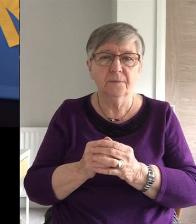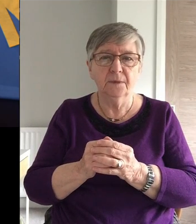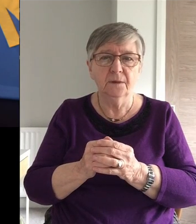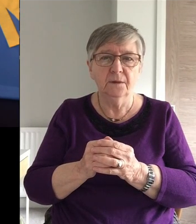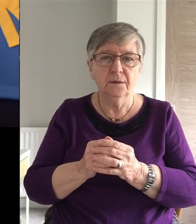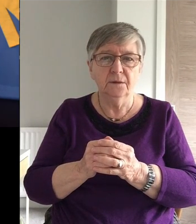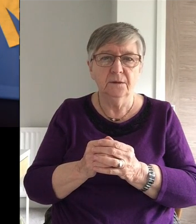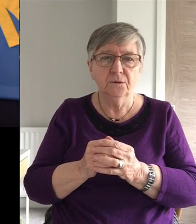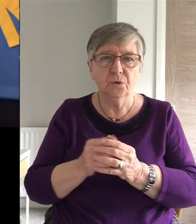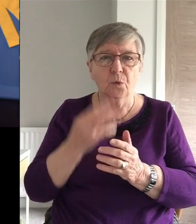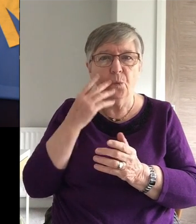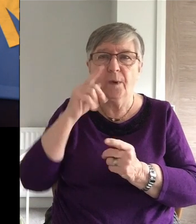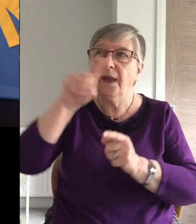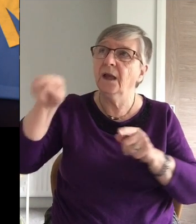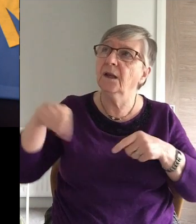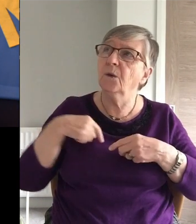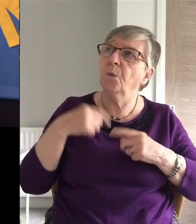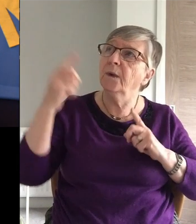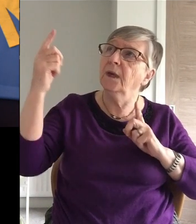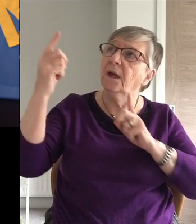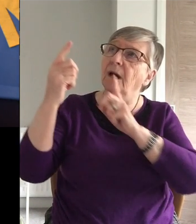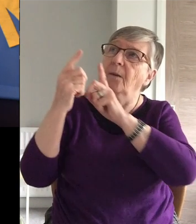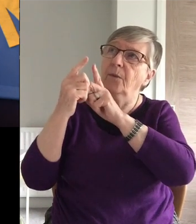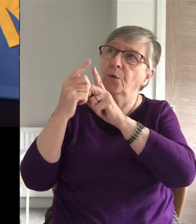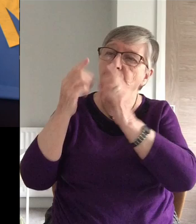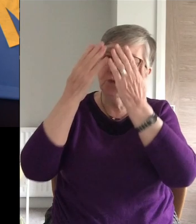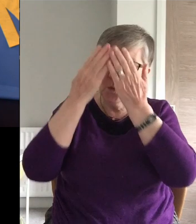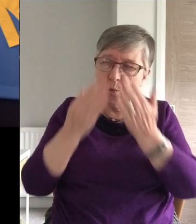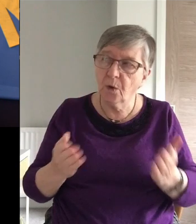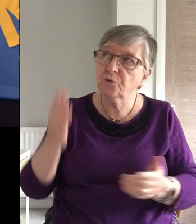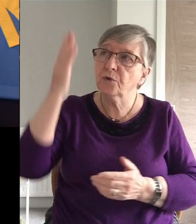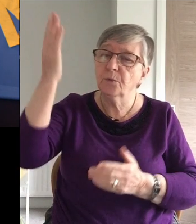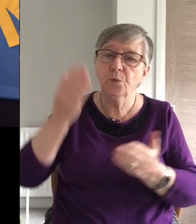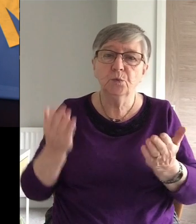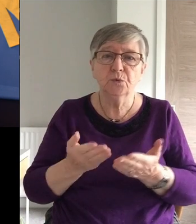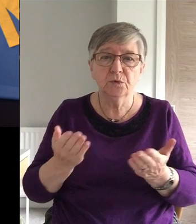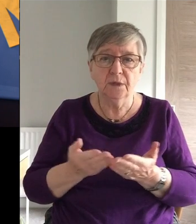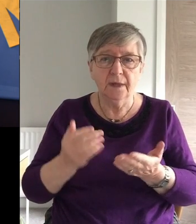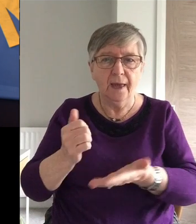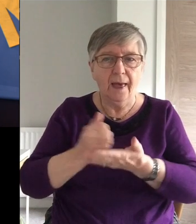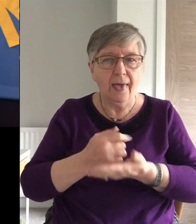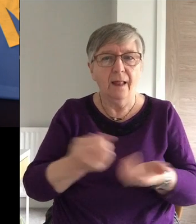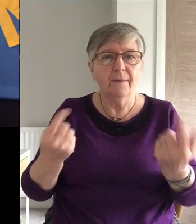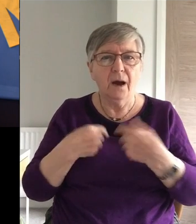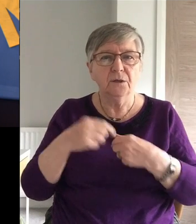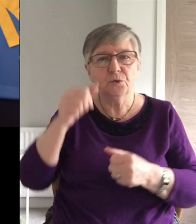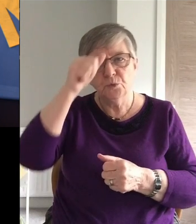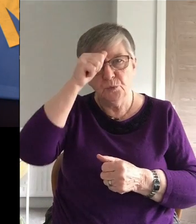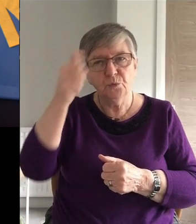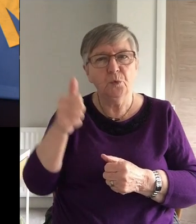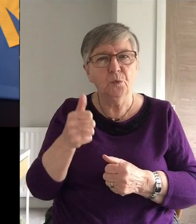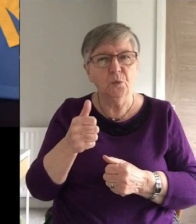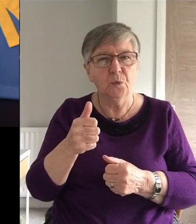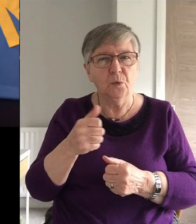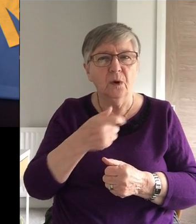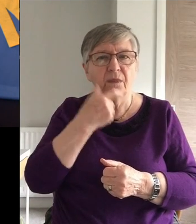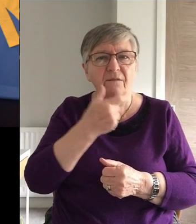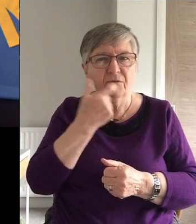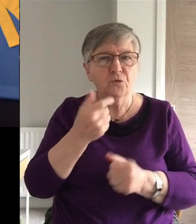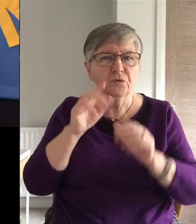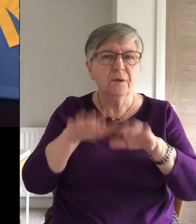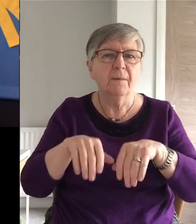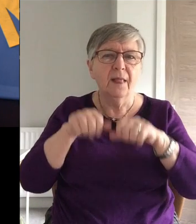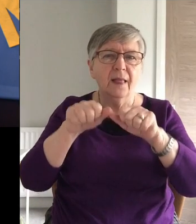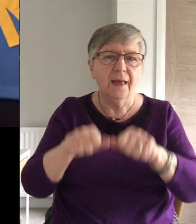So might, as we approach you, might, as we worship you today, know and the fruits and the blessings of reconciliation,